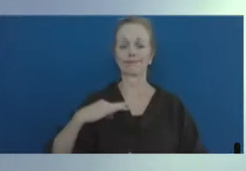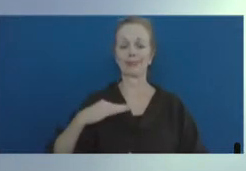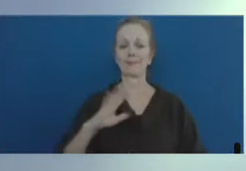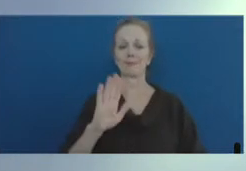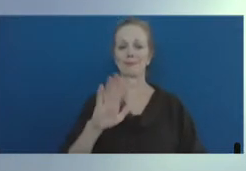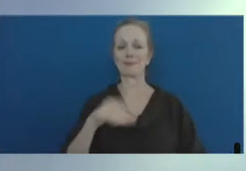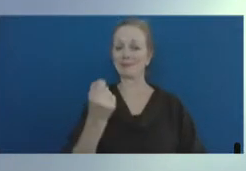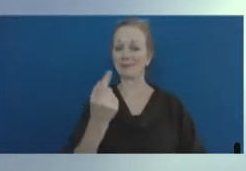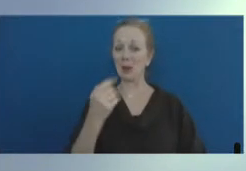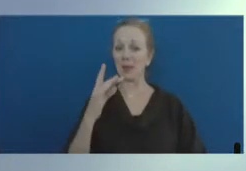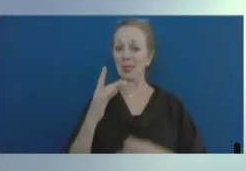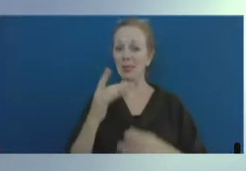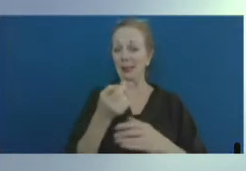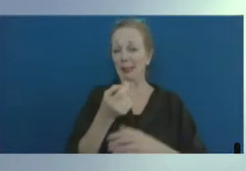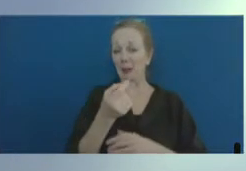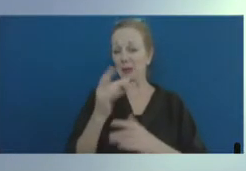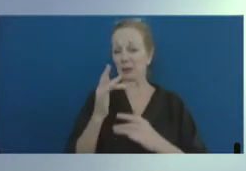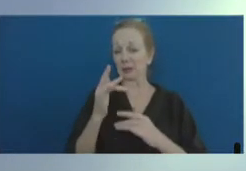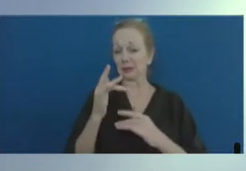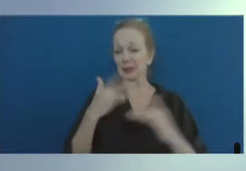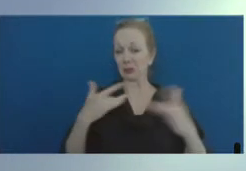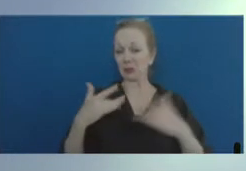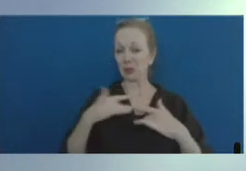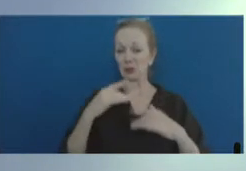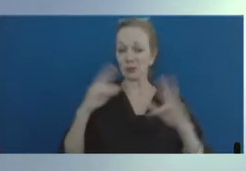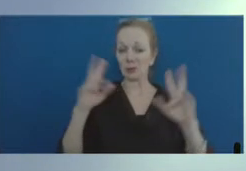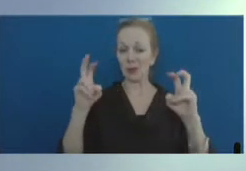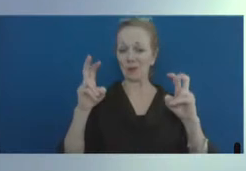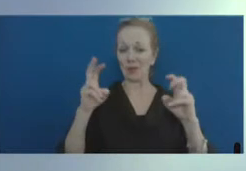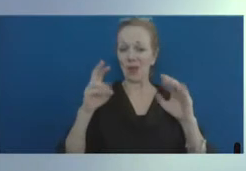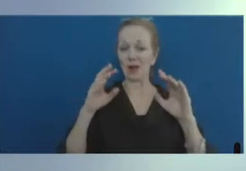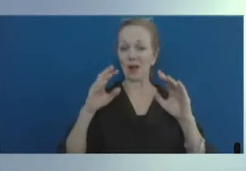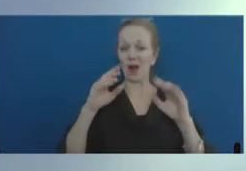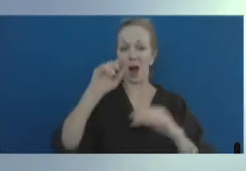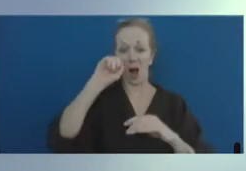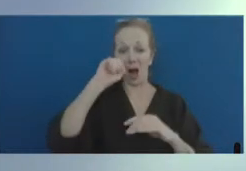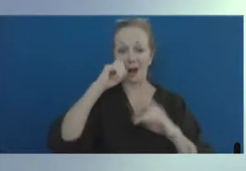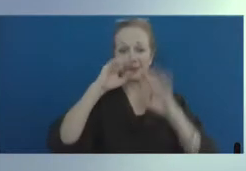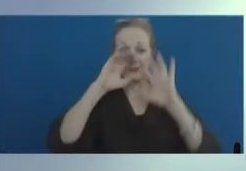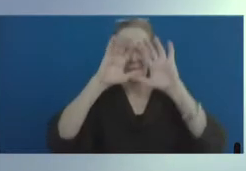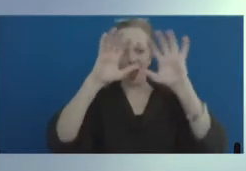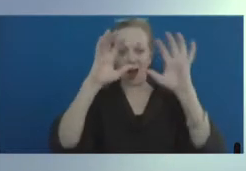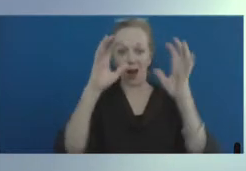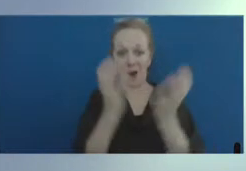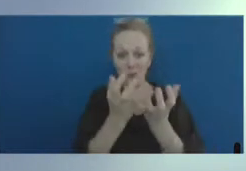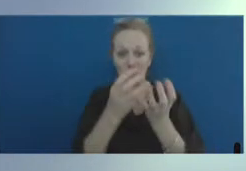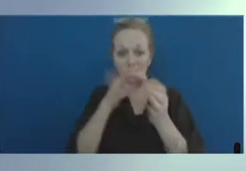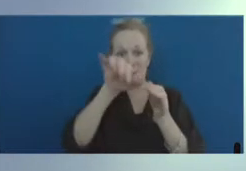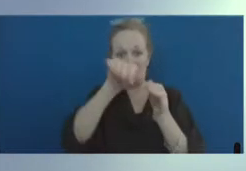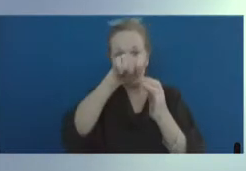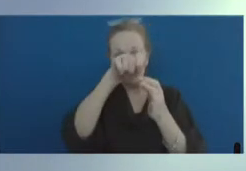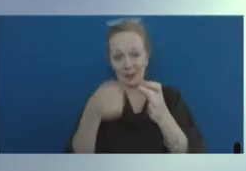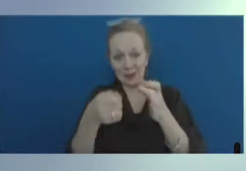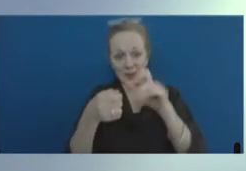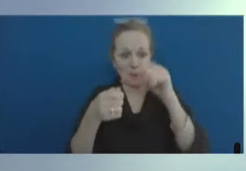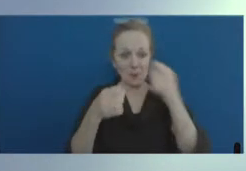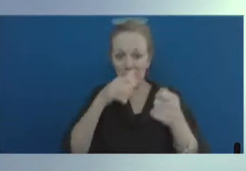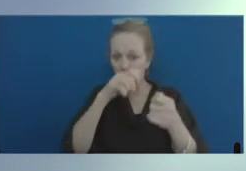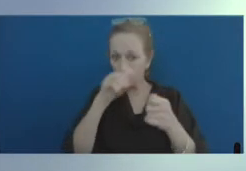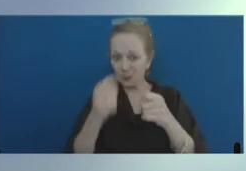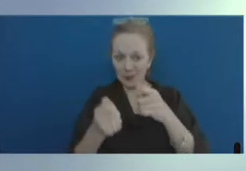the onion out and that we're peeling it back. And I'm almost certainty starting tomorrow, we're going to get a lot